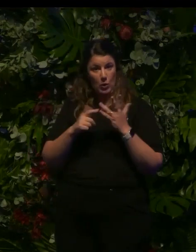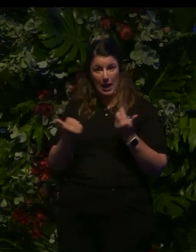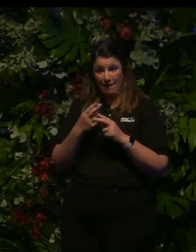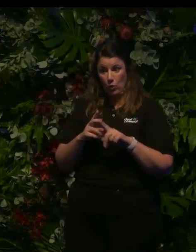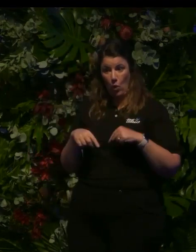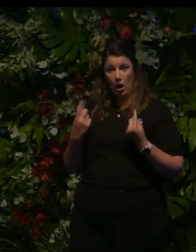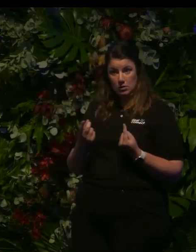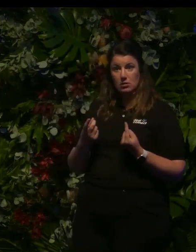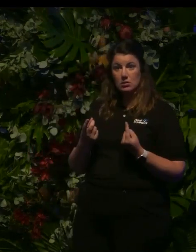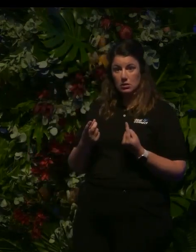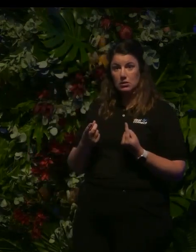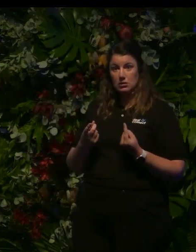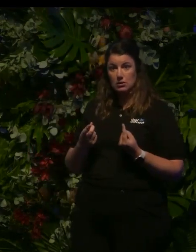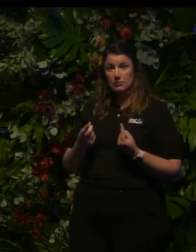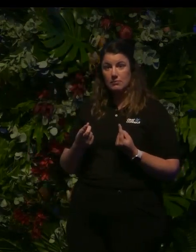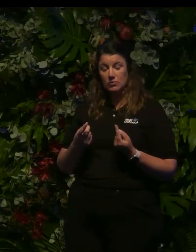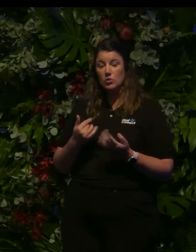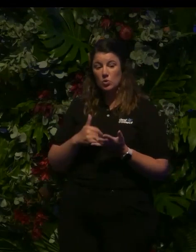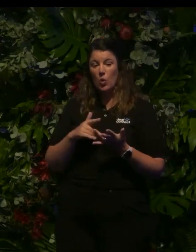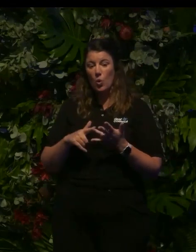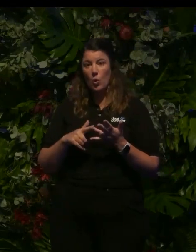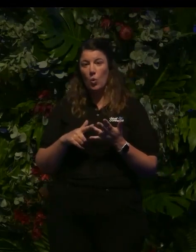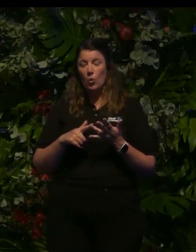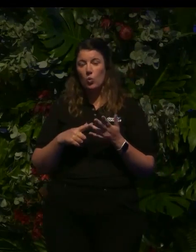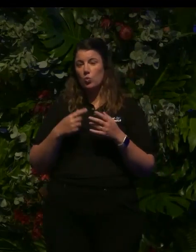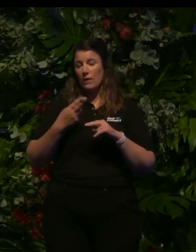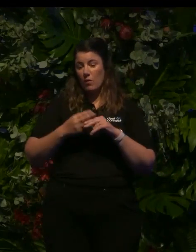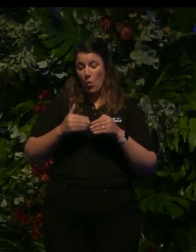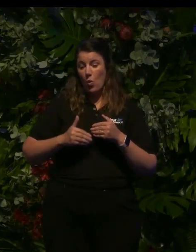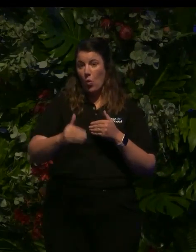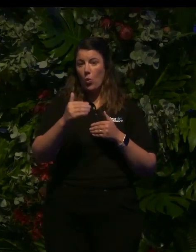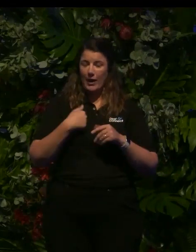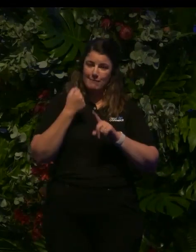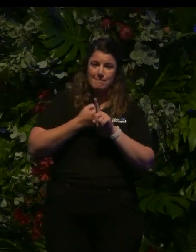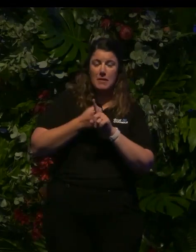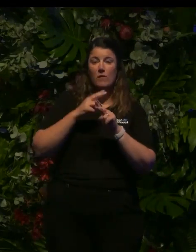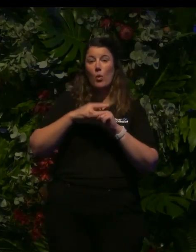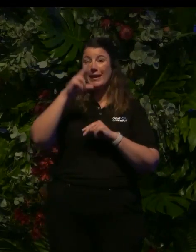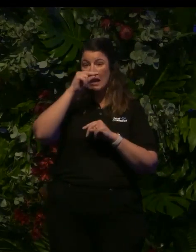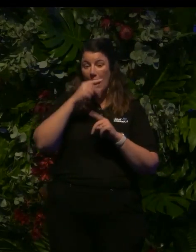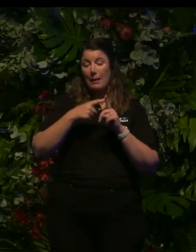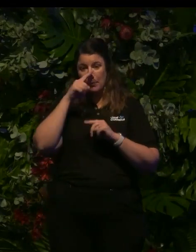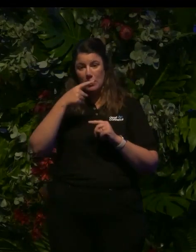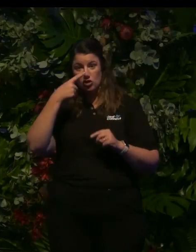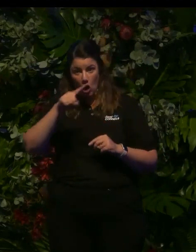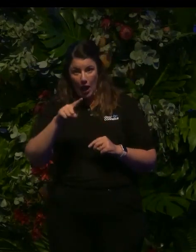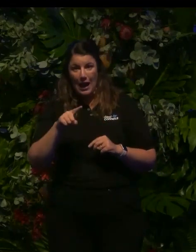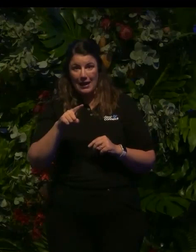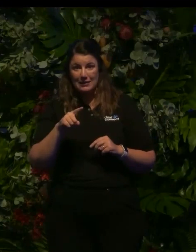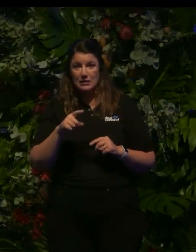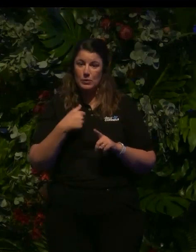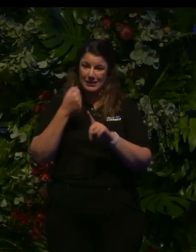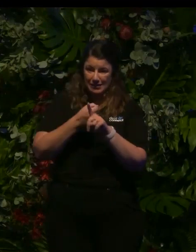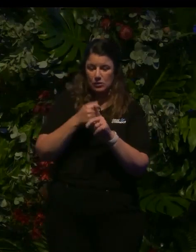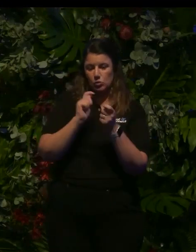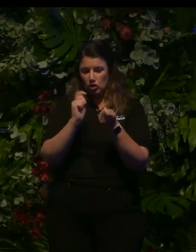us. Social acceptance, to be honest, for the younger generation in Thailand, when they awake because of we are not